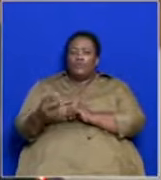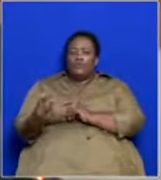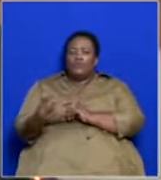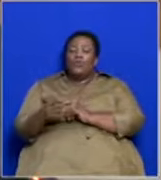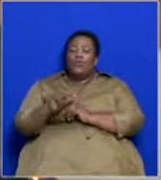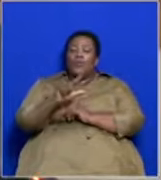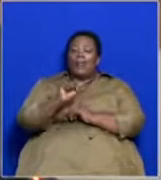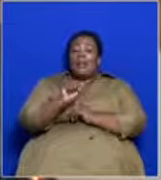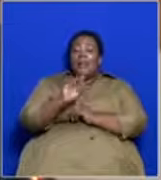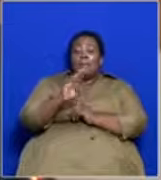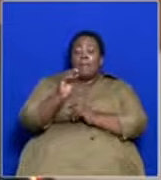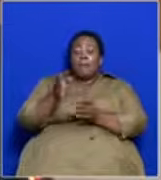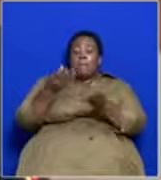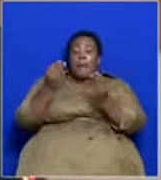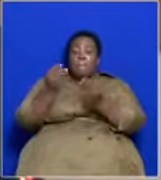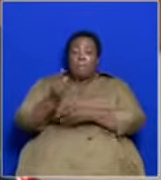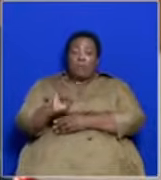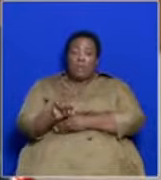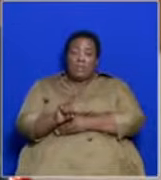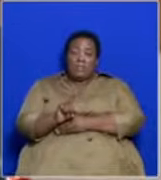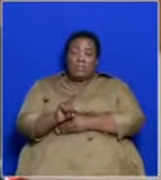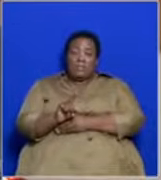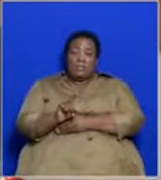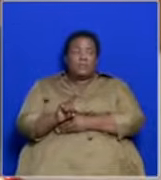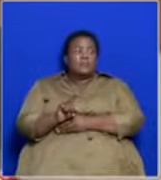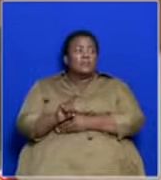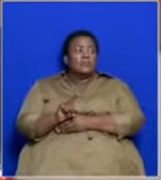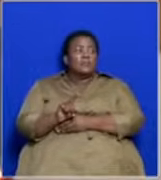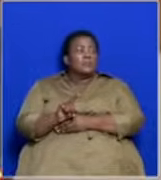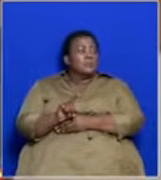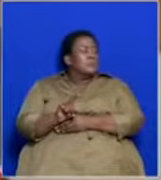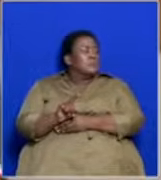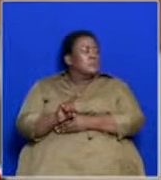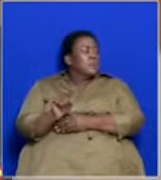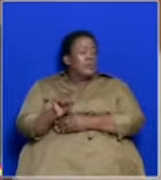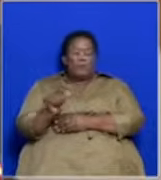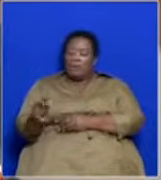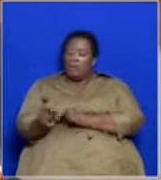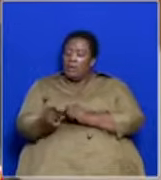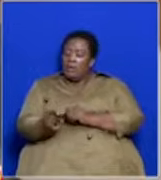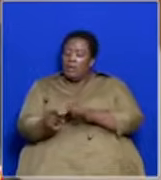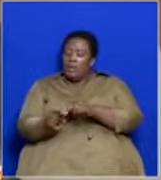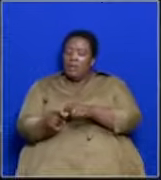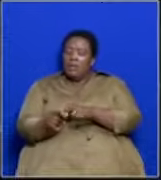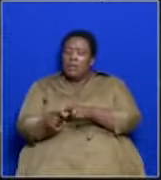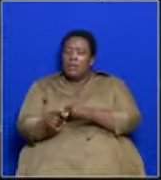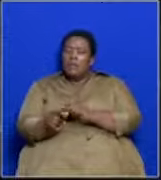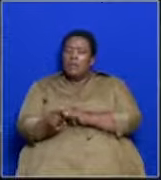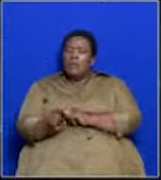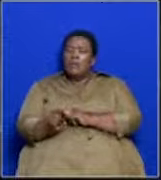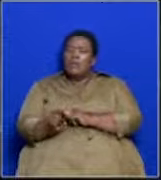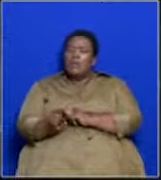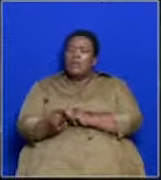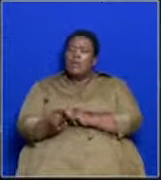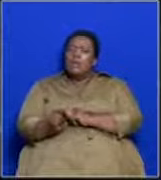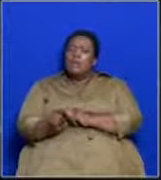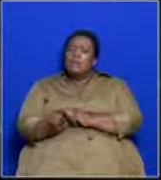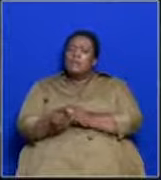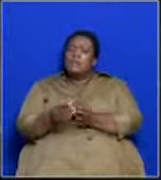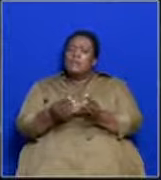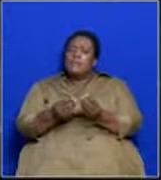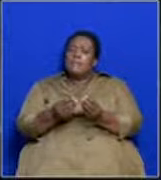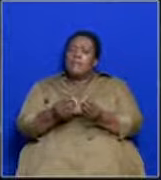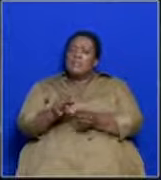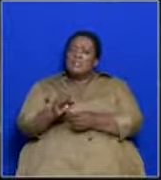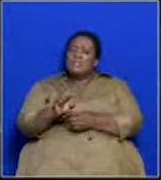SanDisk memory stick with a serial number and one DVD with a serial number. And then further down